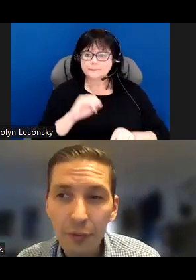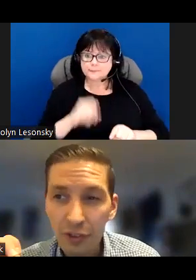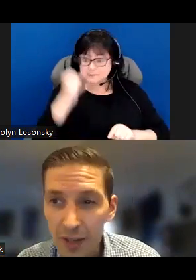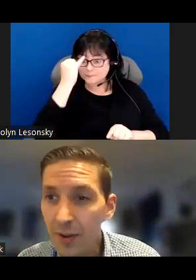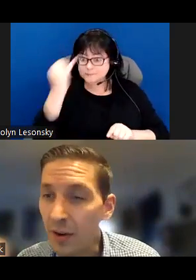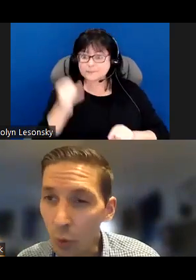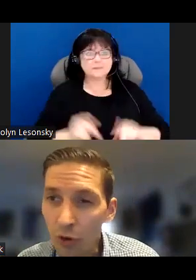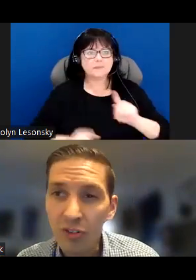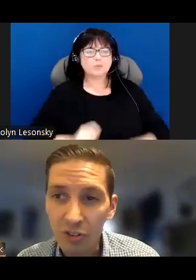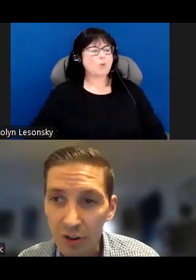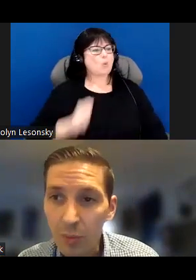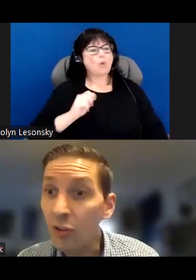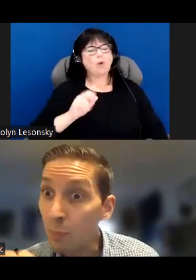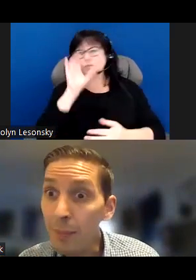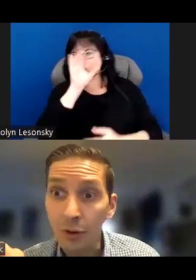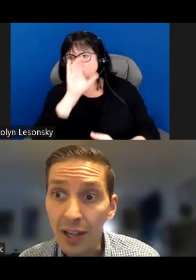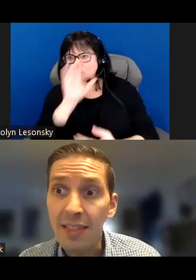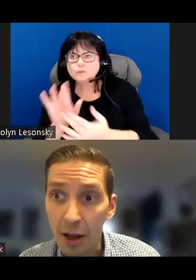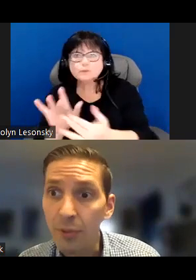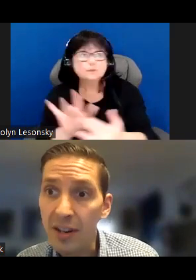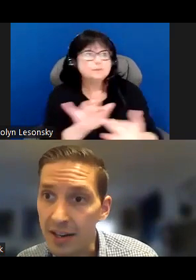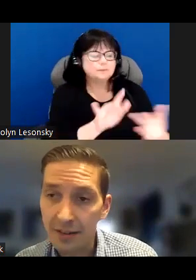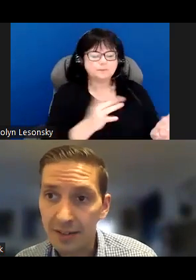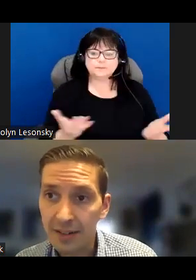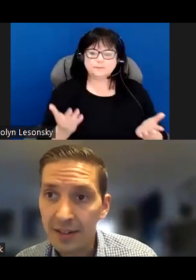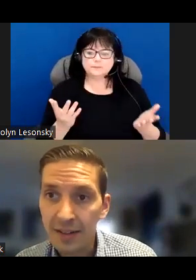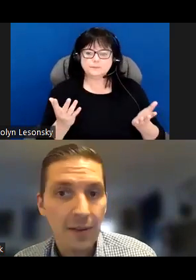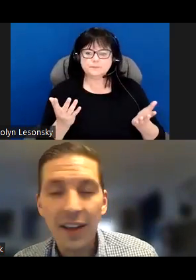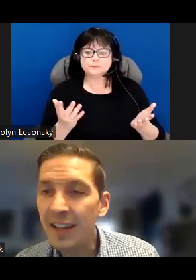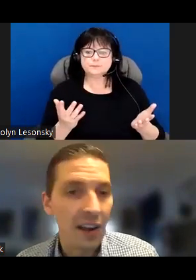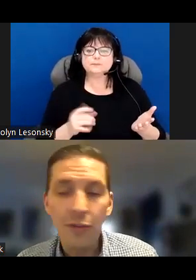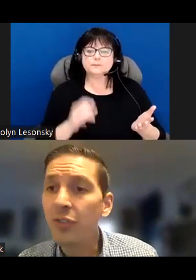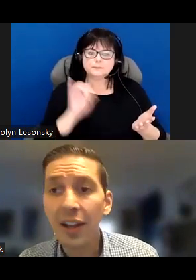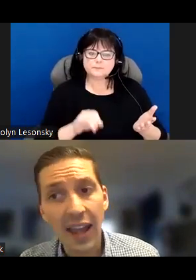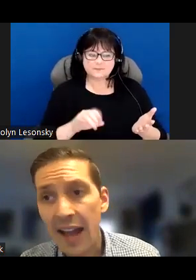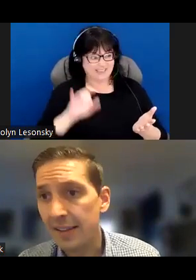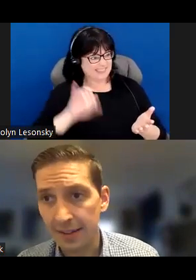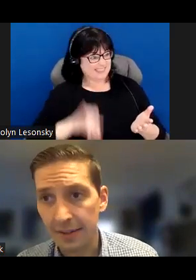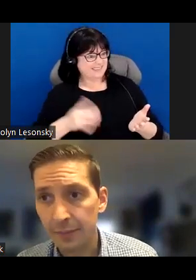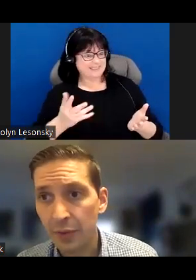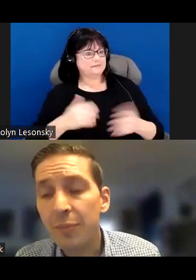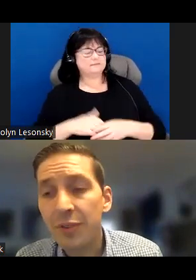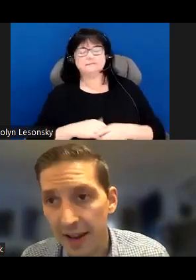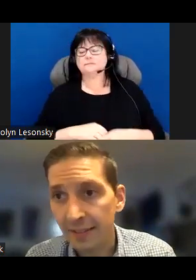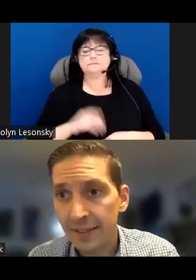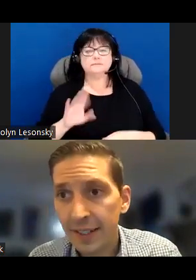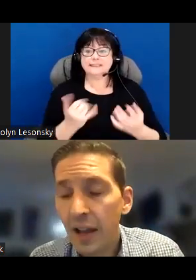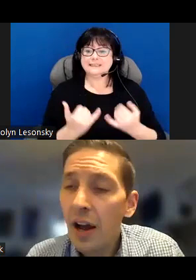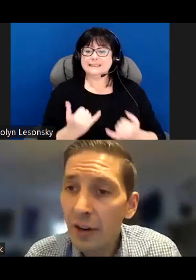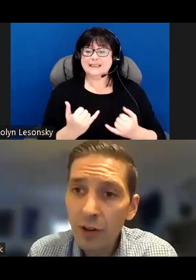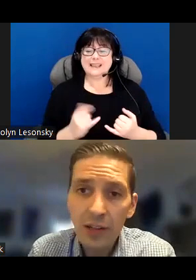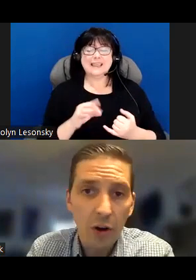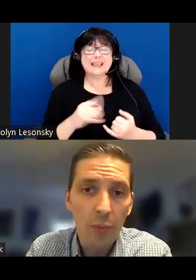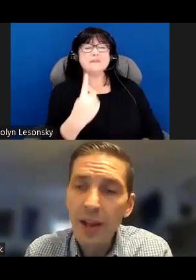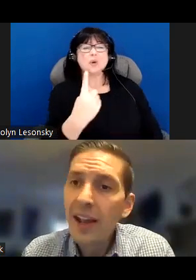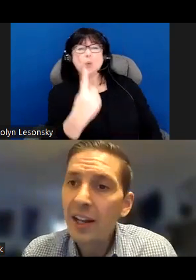That self-stigma that worsens symptoms because people don't get the help that they need. Again, if you take anything from today,